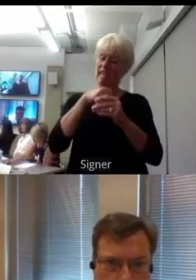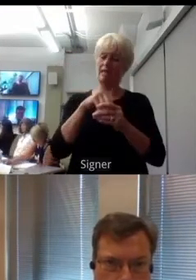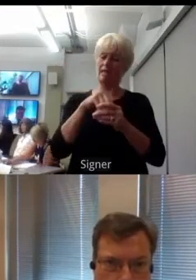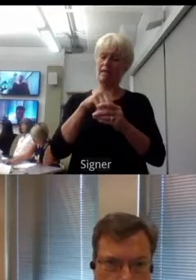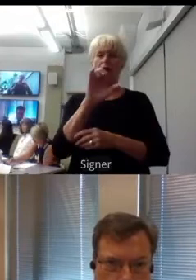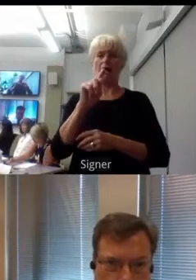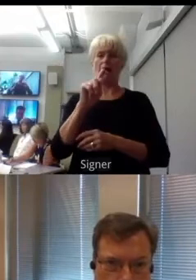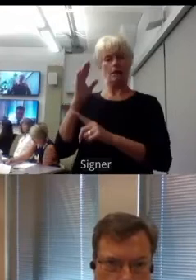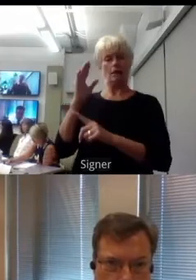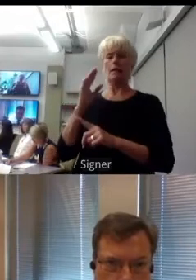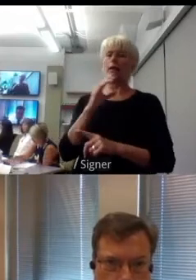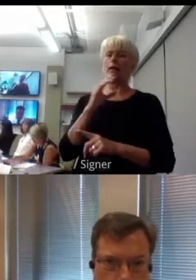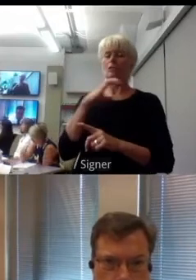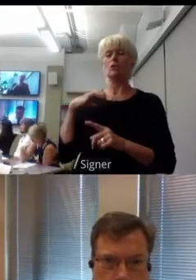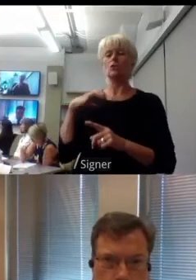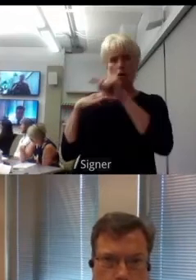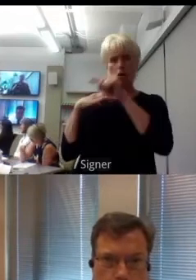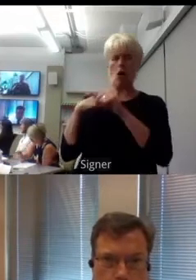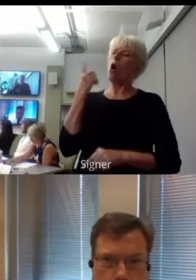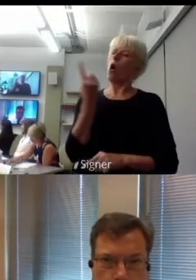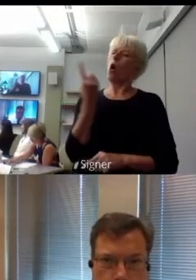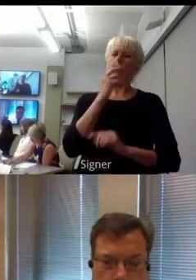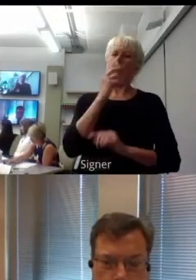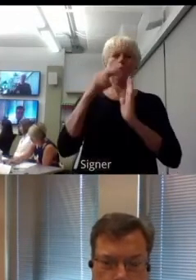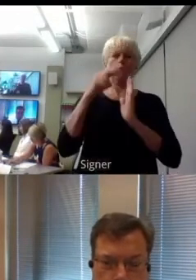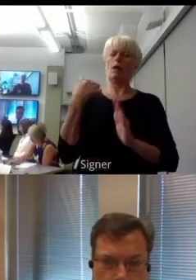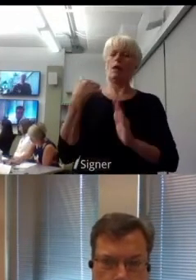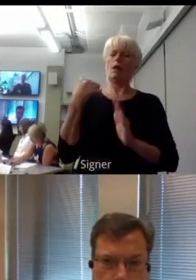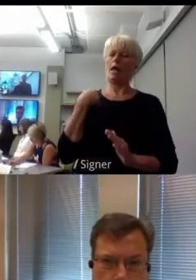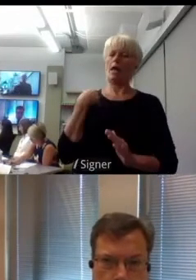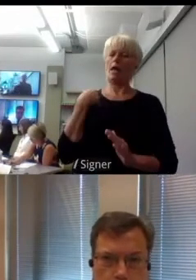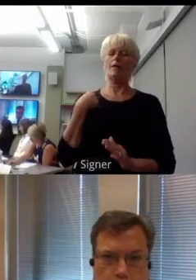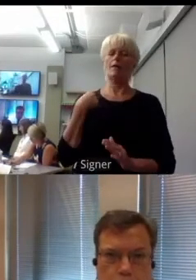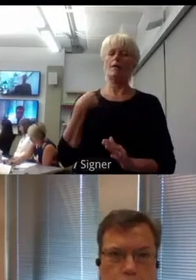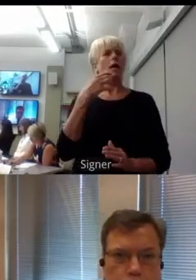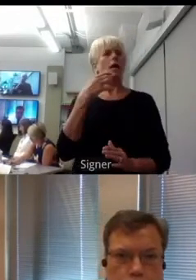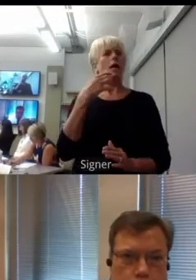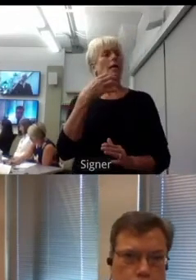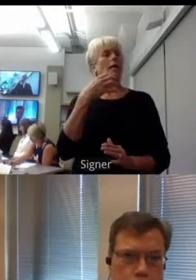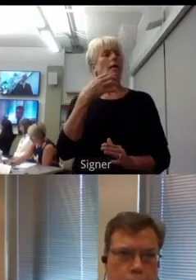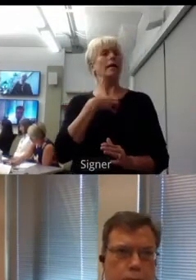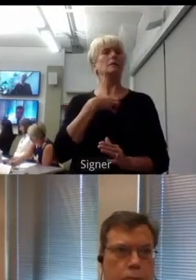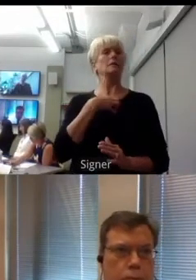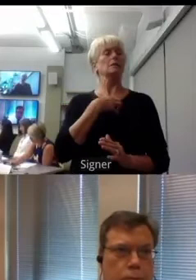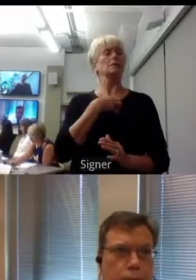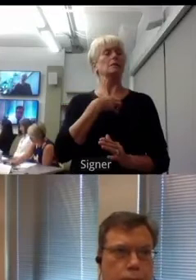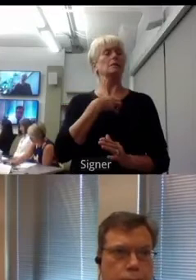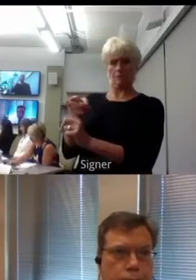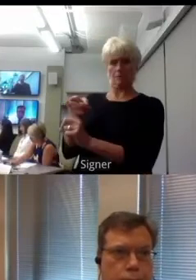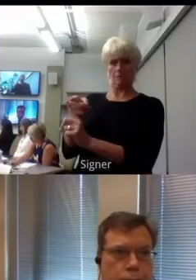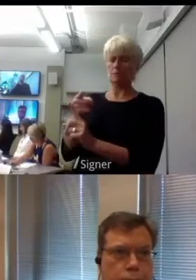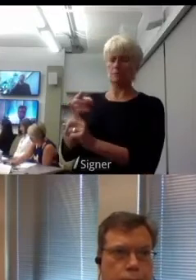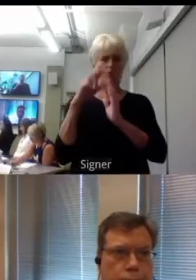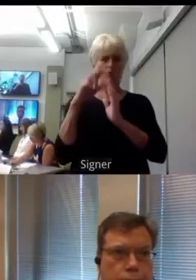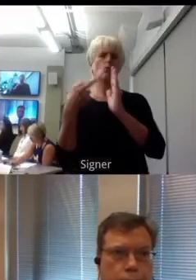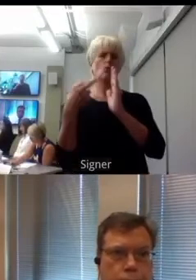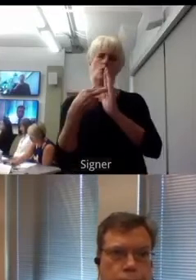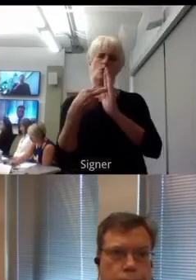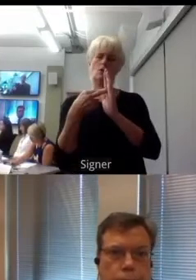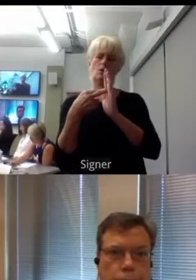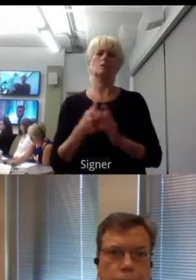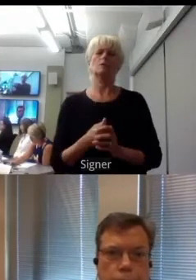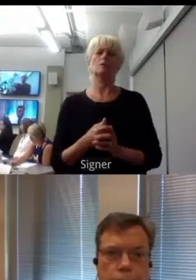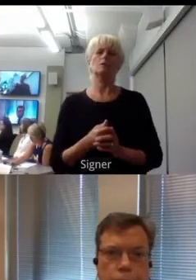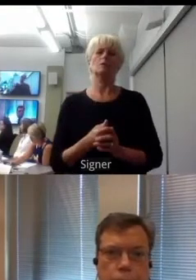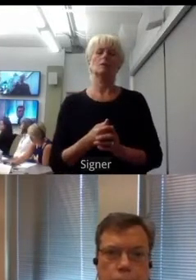role for complaints-based mechanisms. There's always going to be a role, but when over half your complaints are related to disability